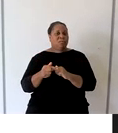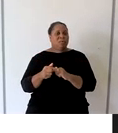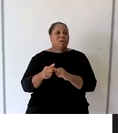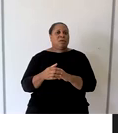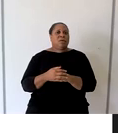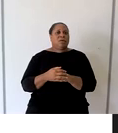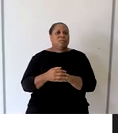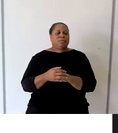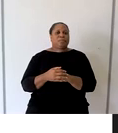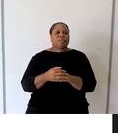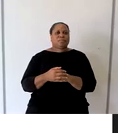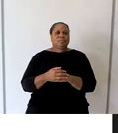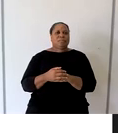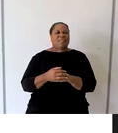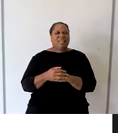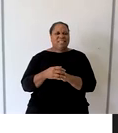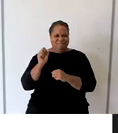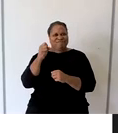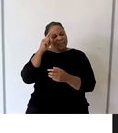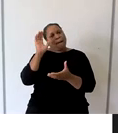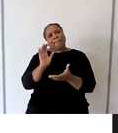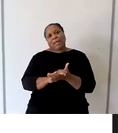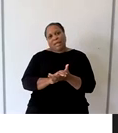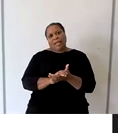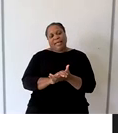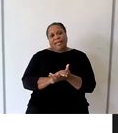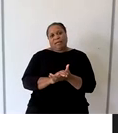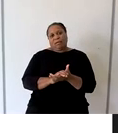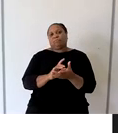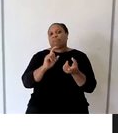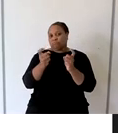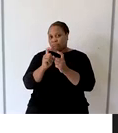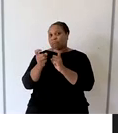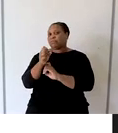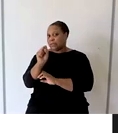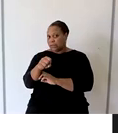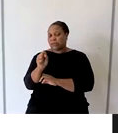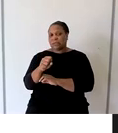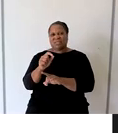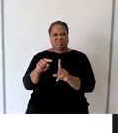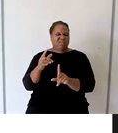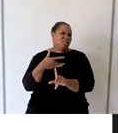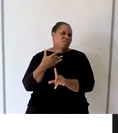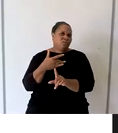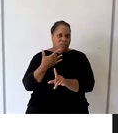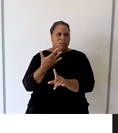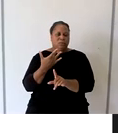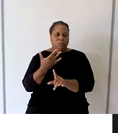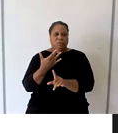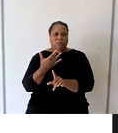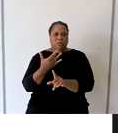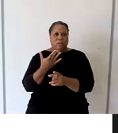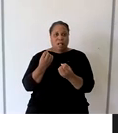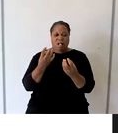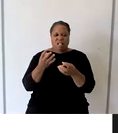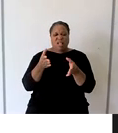So I do believe that there are changes that are being made, but I still feel that there are a lot of